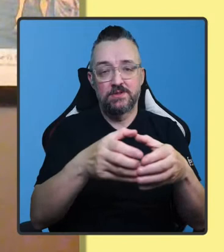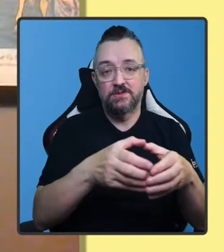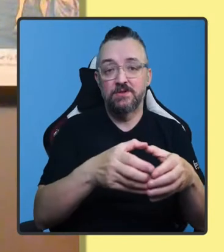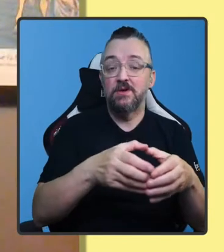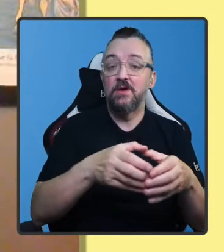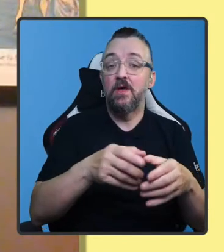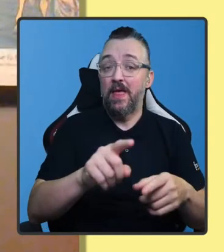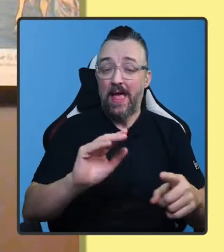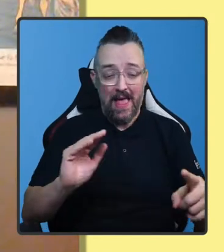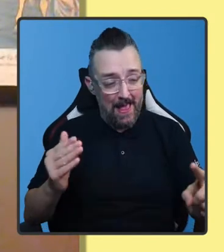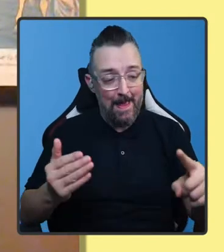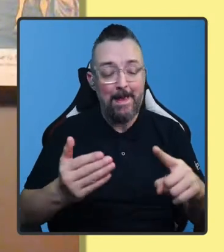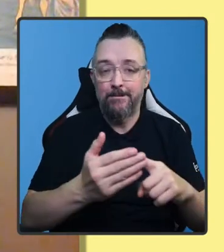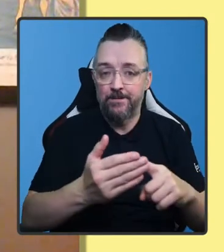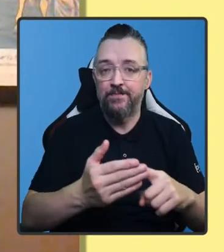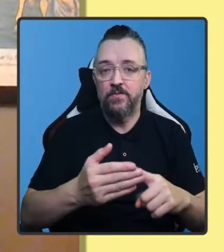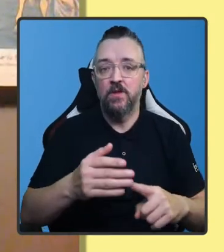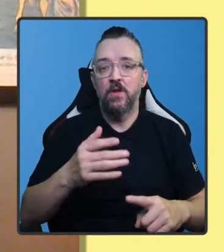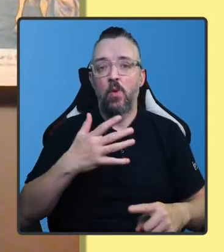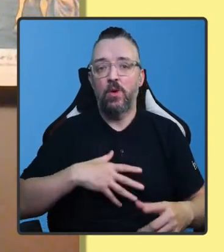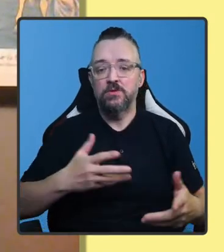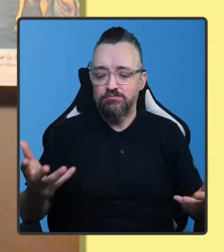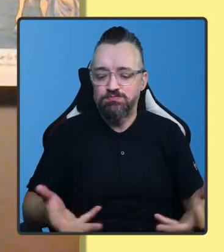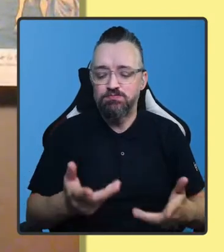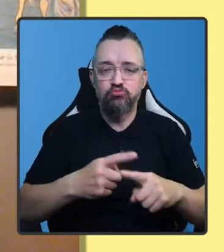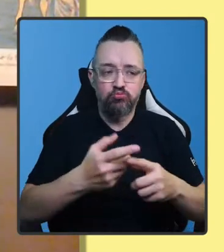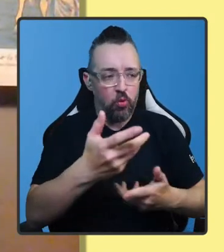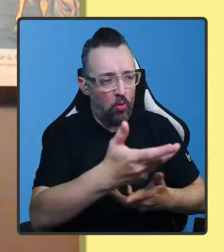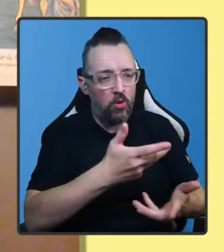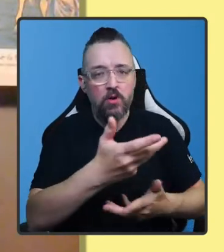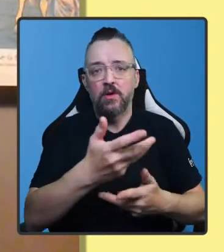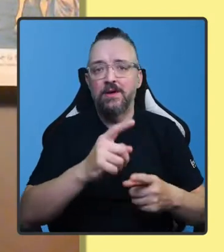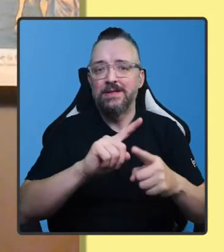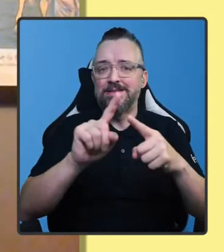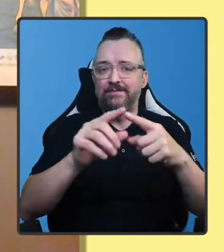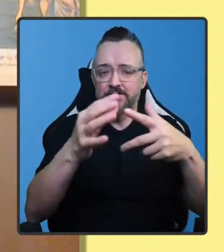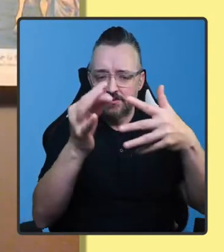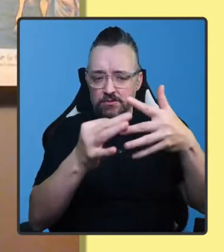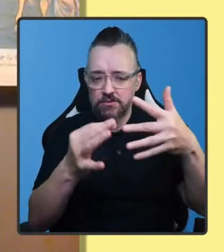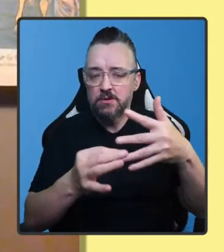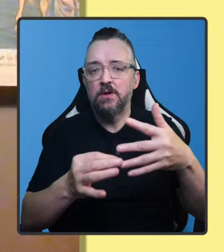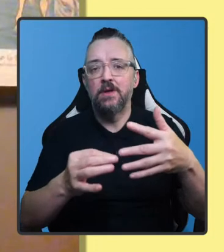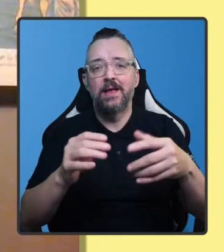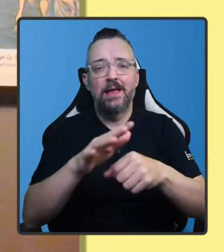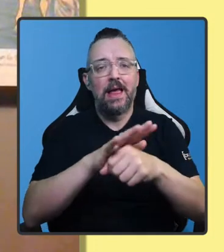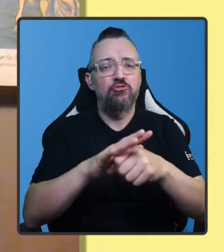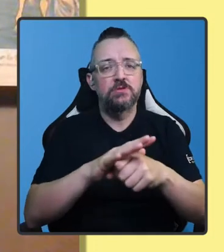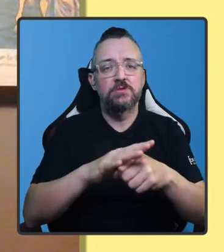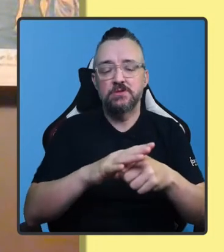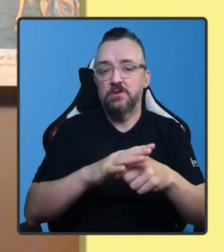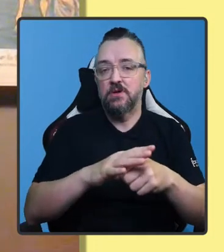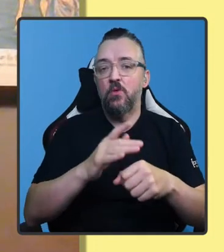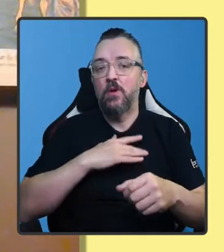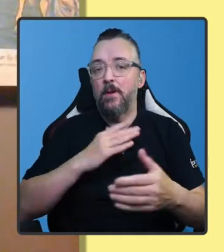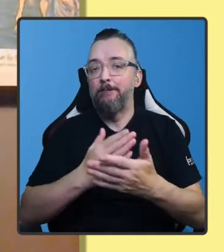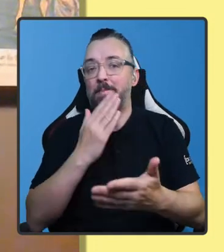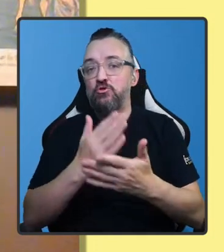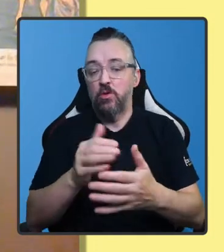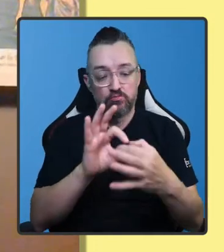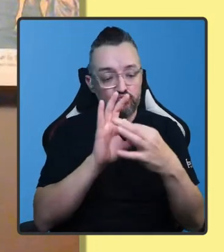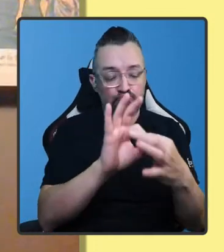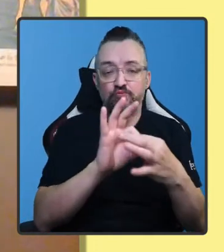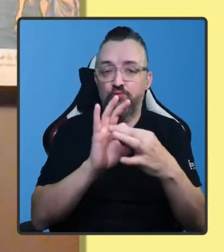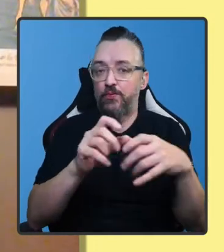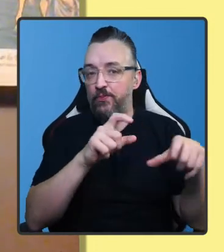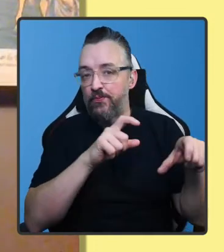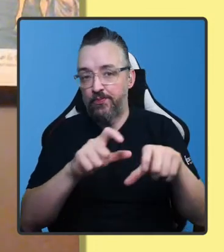objective of helping to facilitate dialogue on specific areas of mutual interest, and to assure as close a relationship as possible